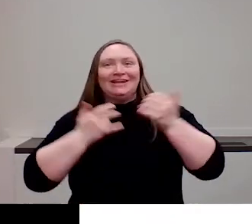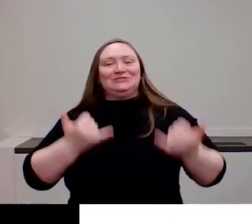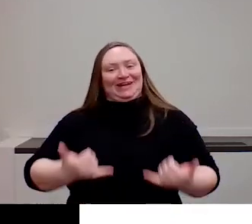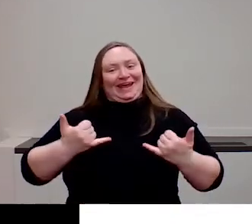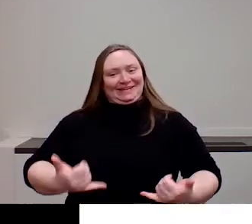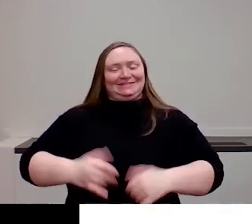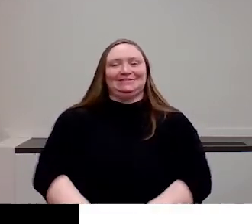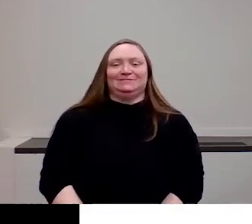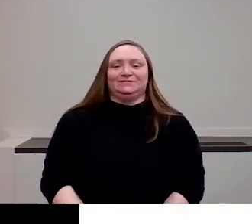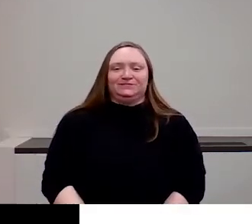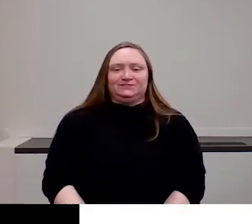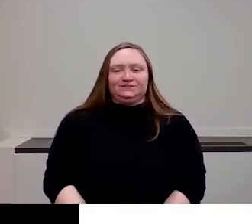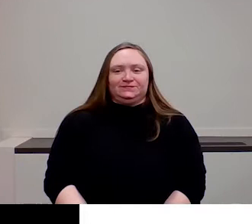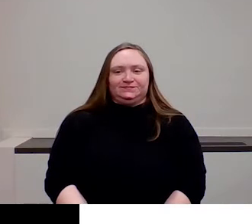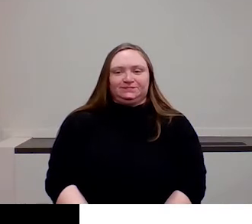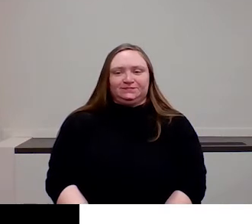today.